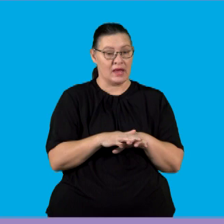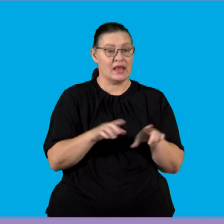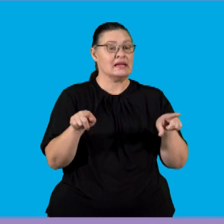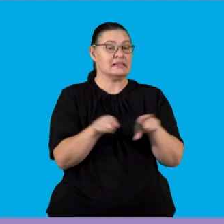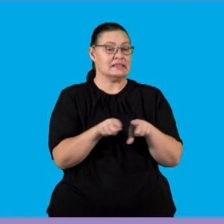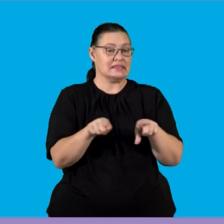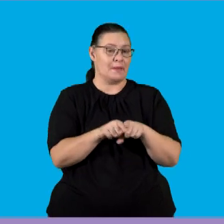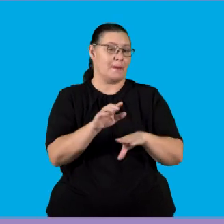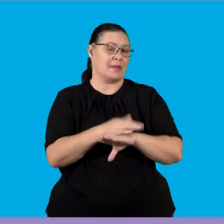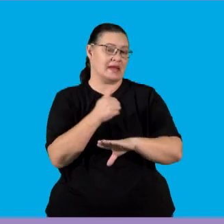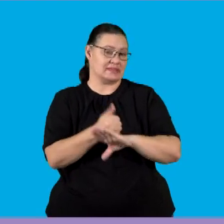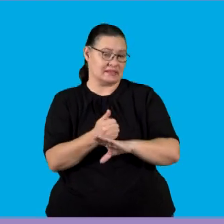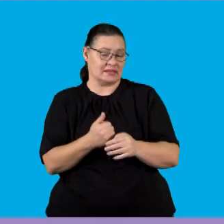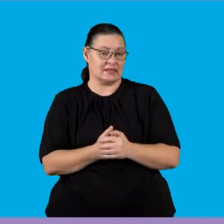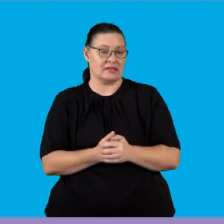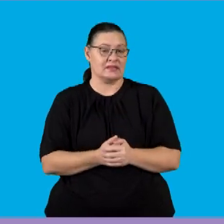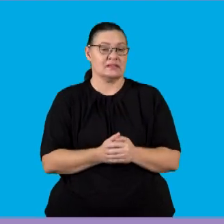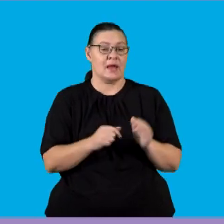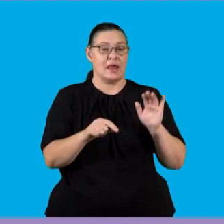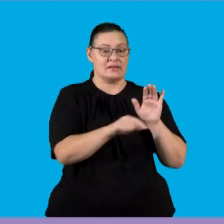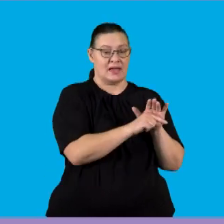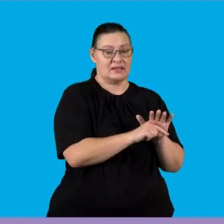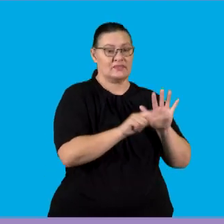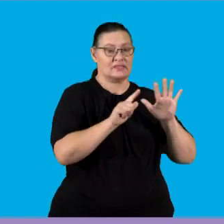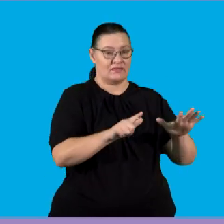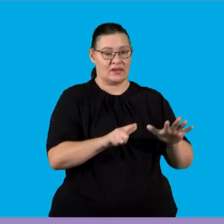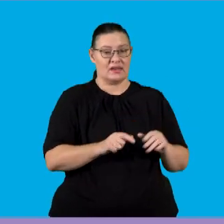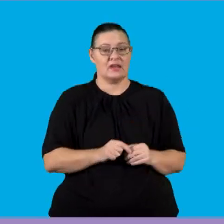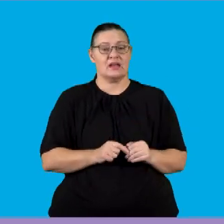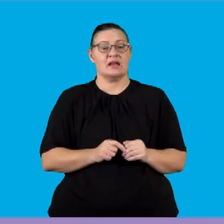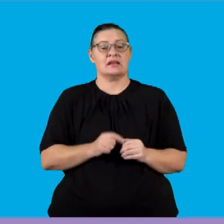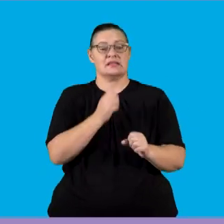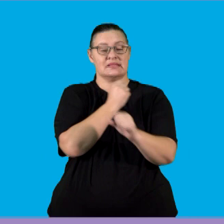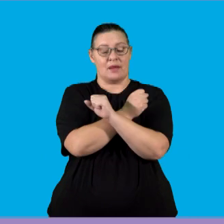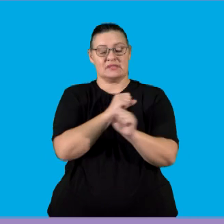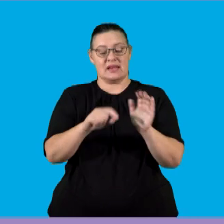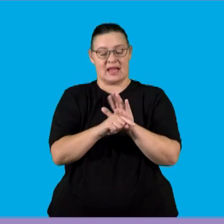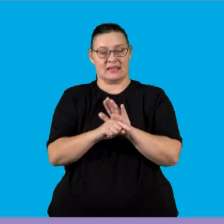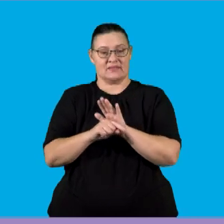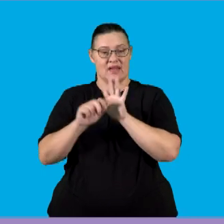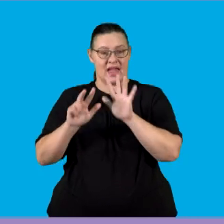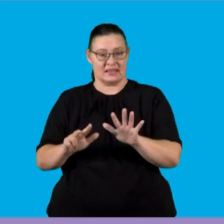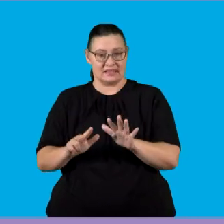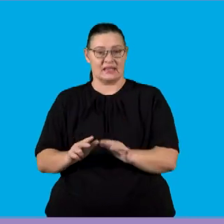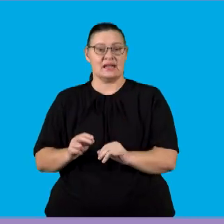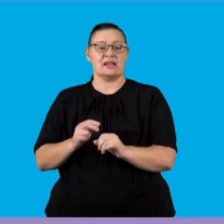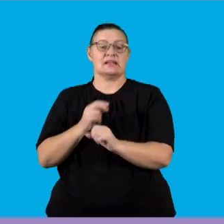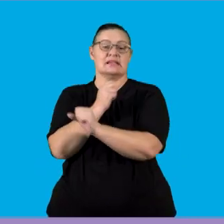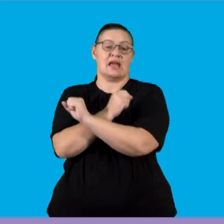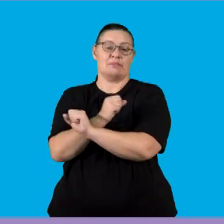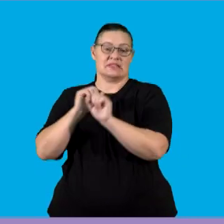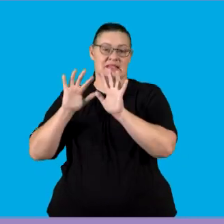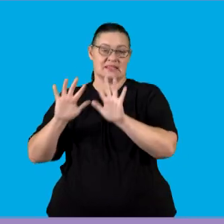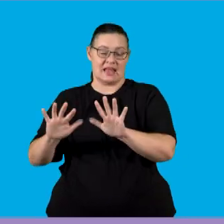that have the same base. So we can say negative 7 multiplied by negative 8, then we are going to multiply that